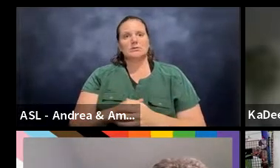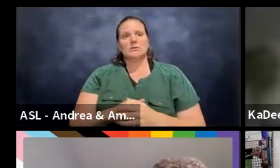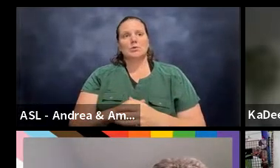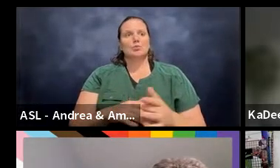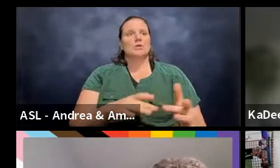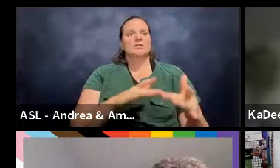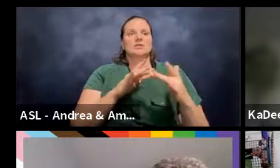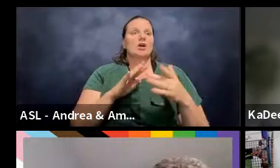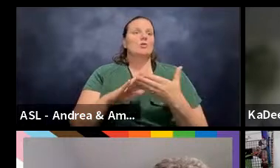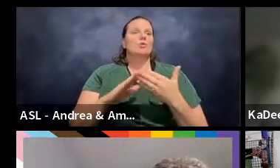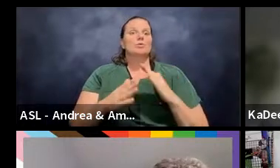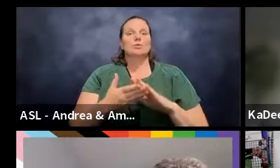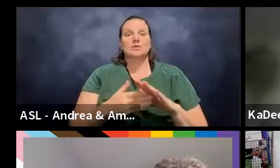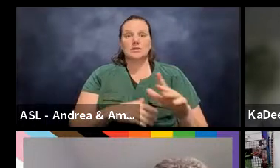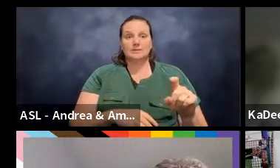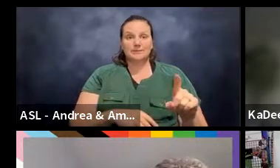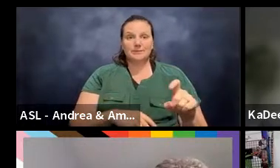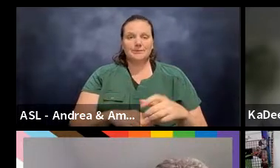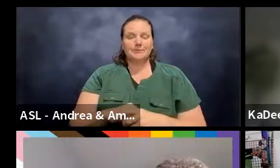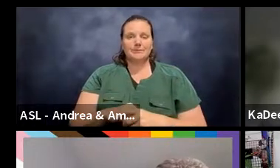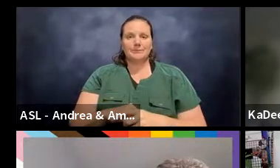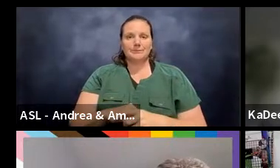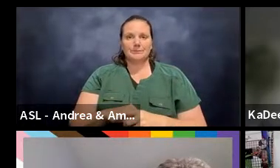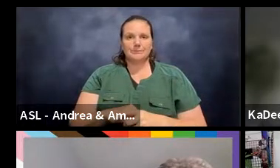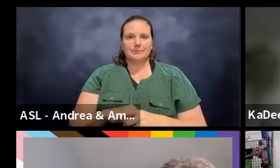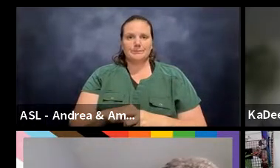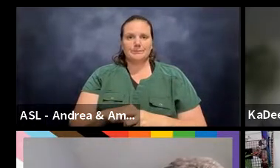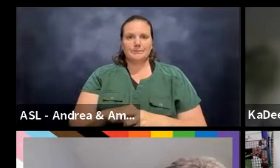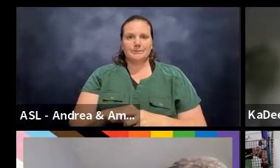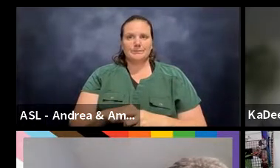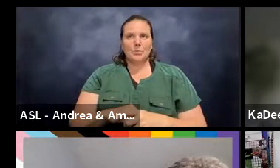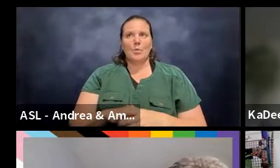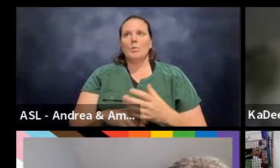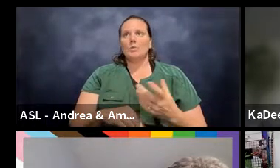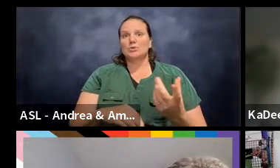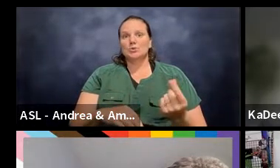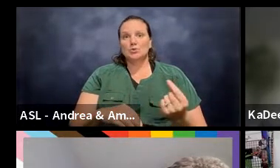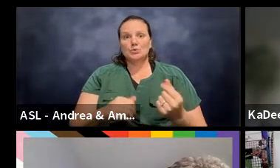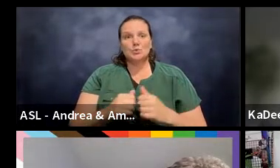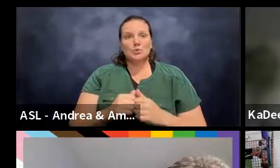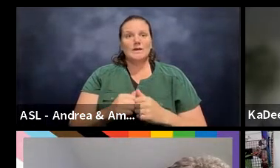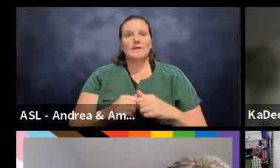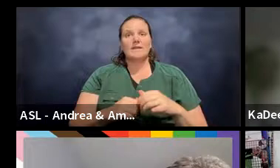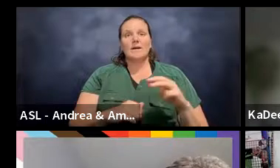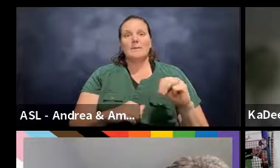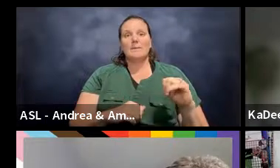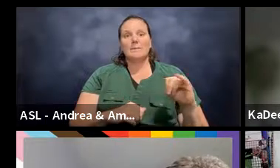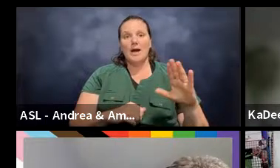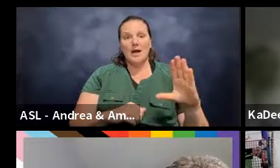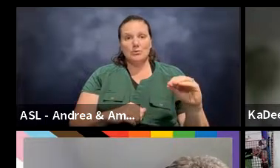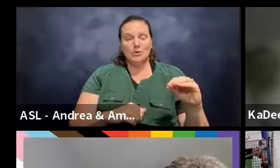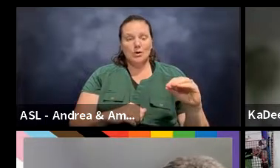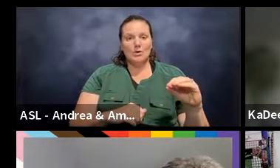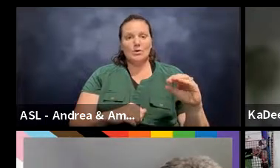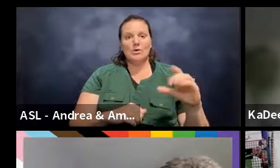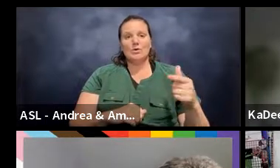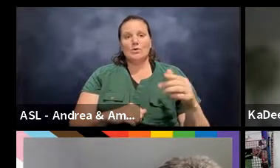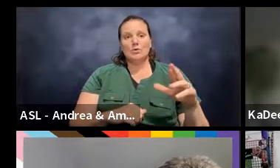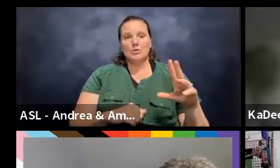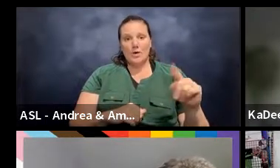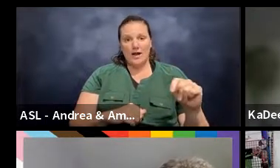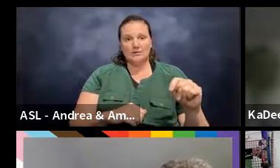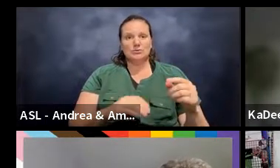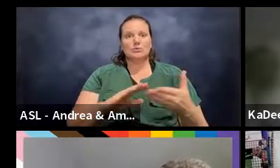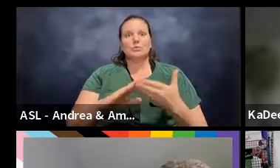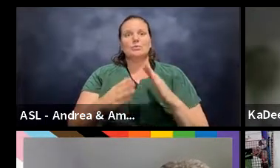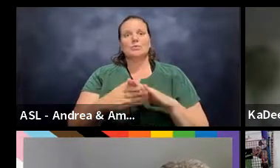out into the community. So we, once again, the things we did with having micro grants to community-based